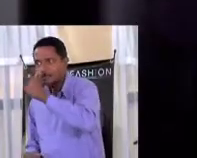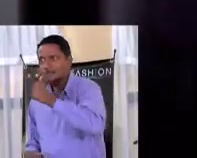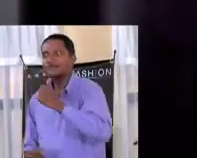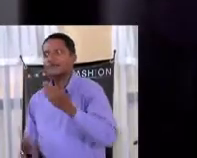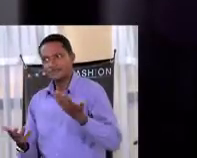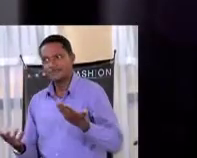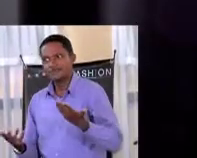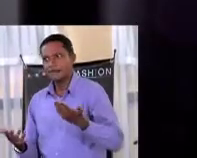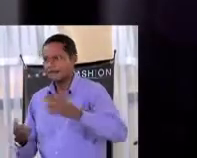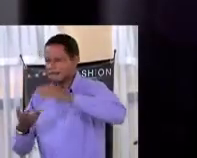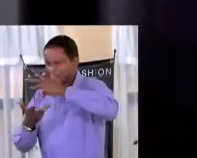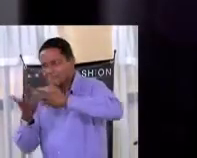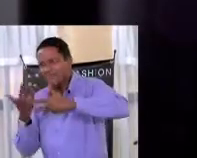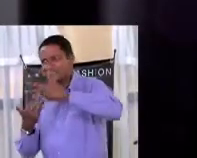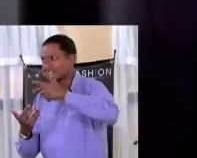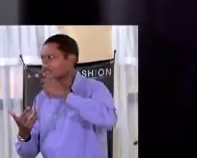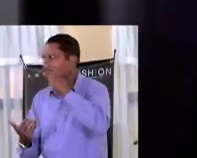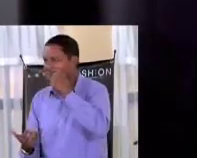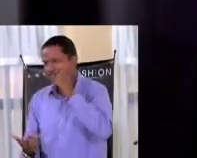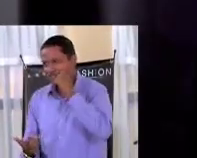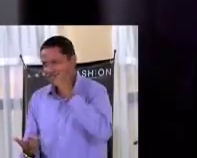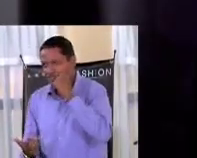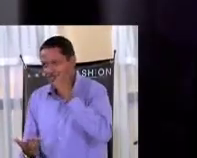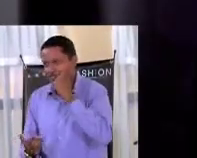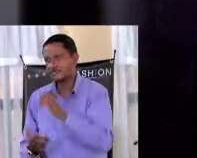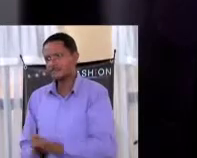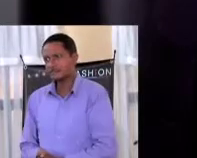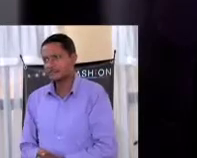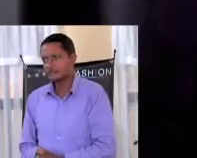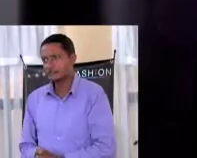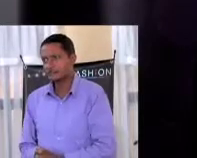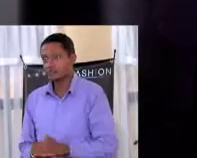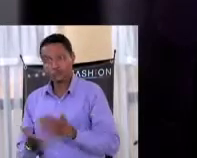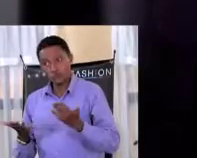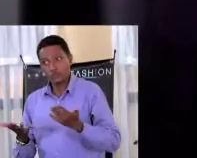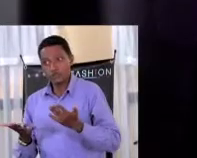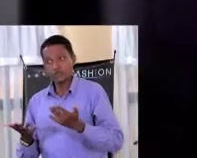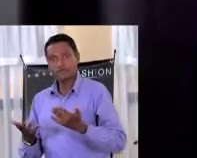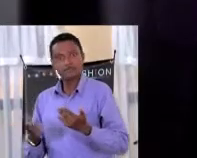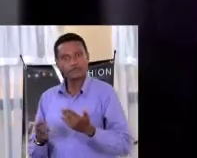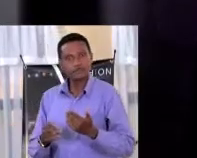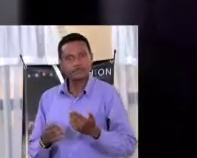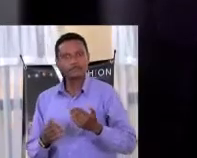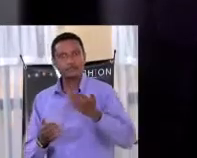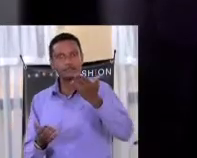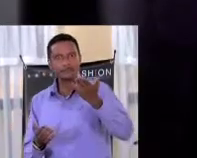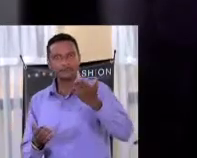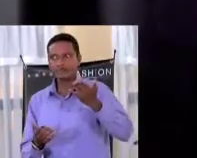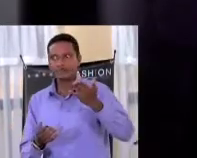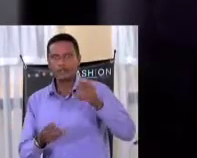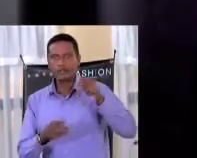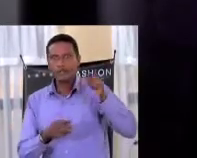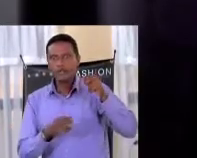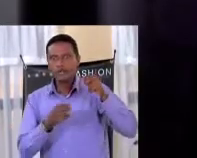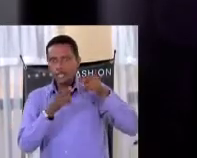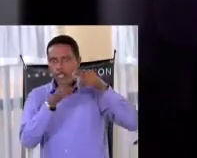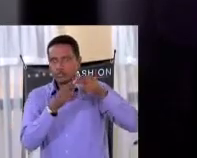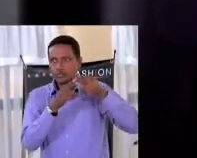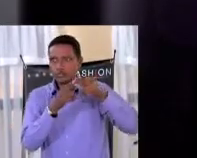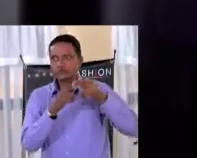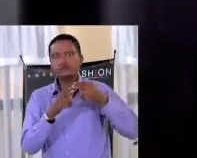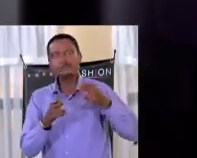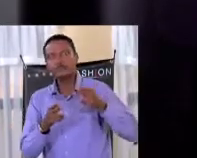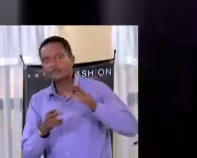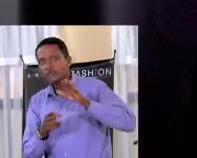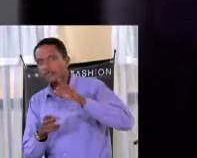society. So you could have grown up next door to some Hindu people, And those influences on what the threads in